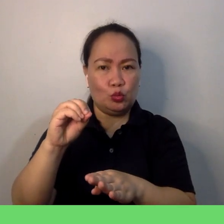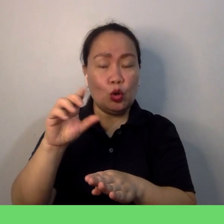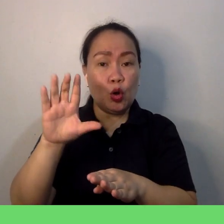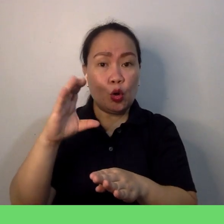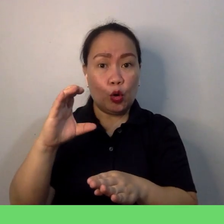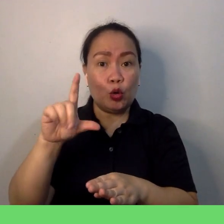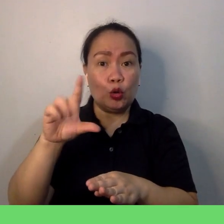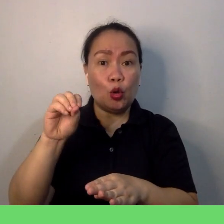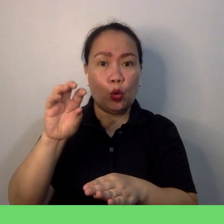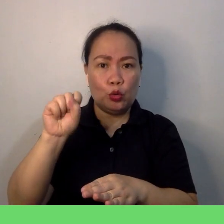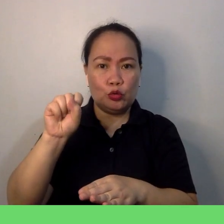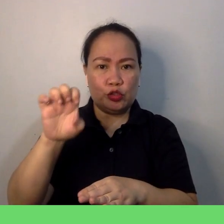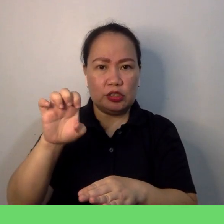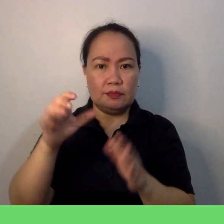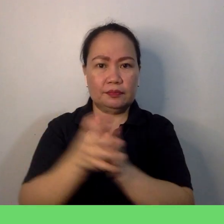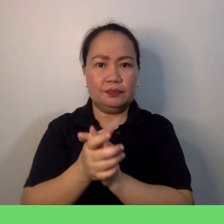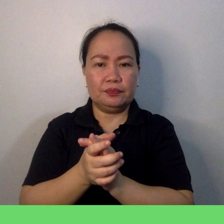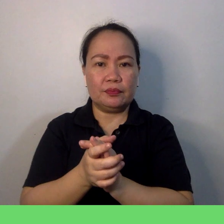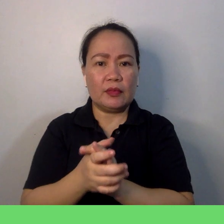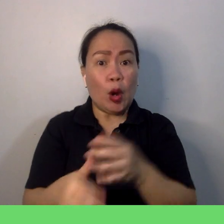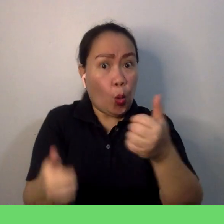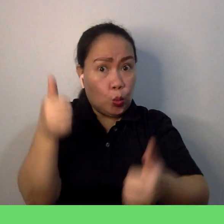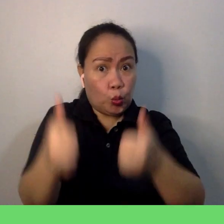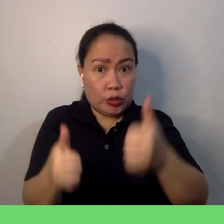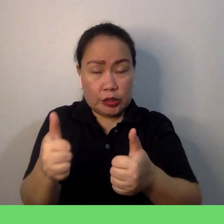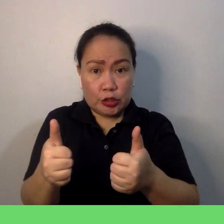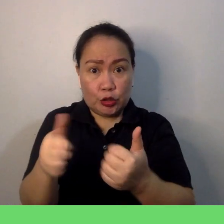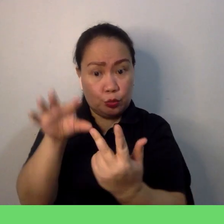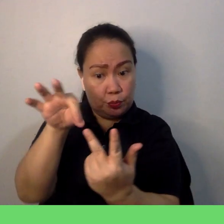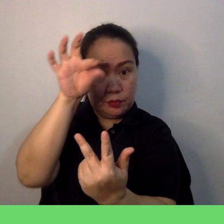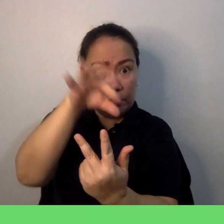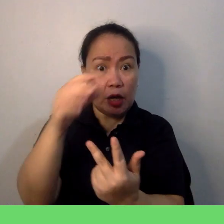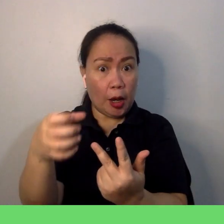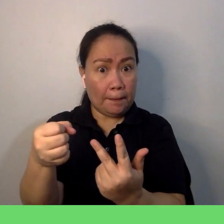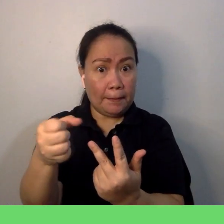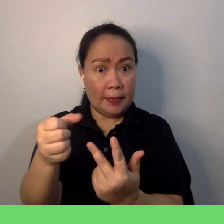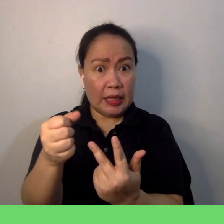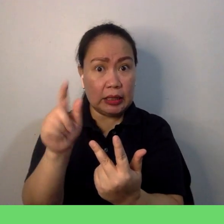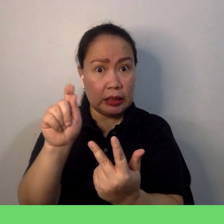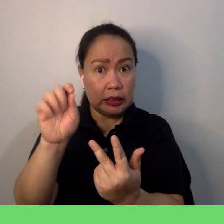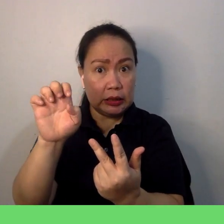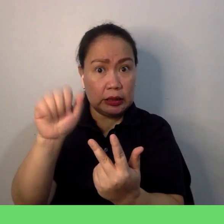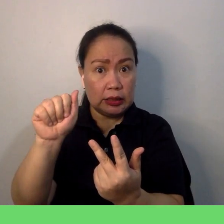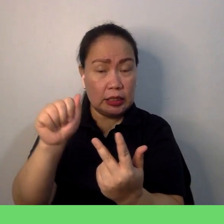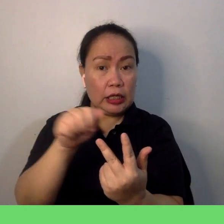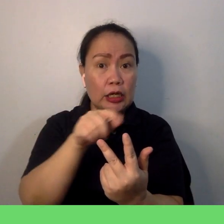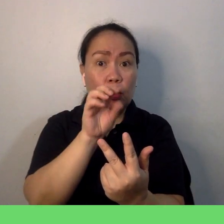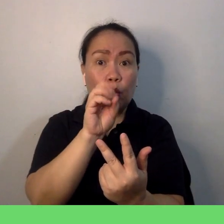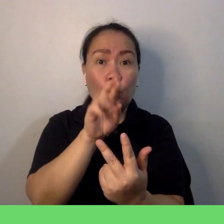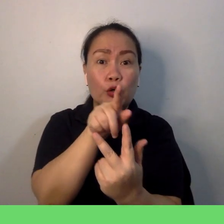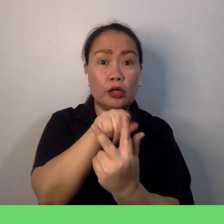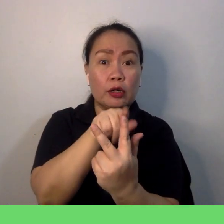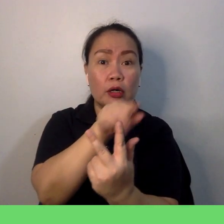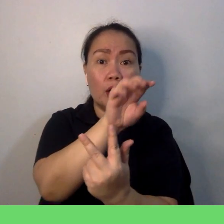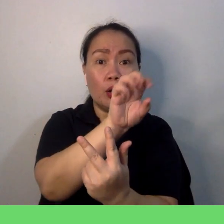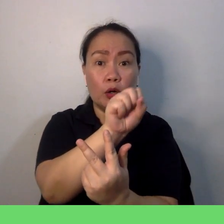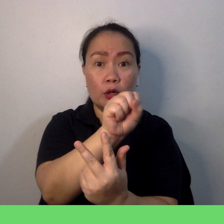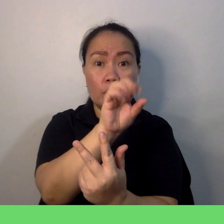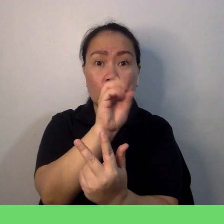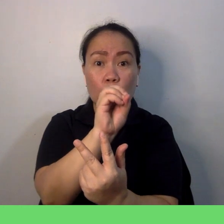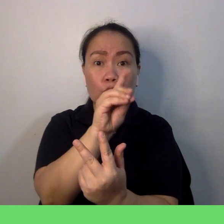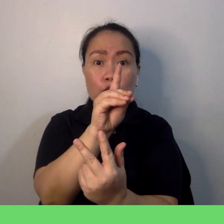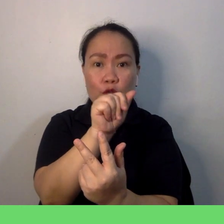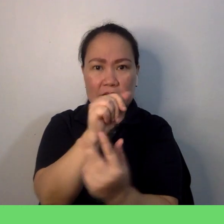is a closed format question. Next, which do you prefer? Milk tea or soda? So, you only have